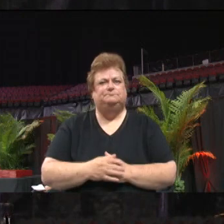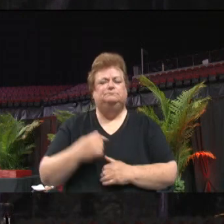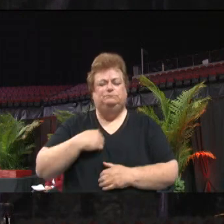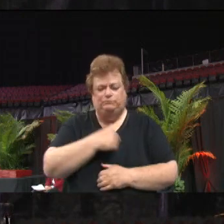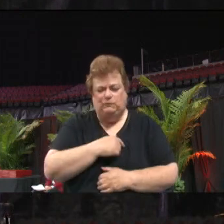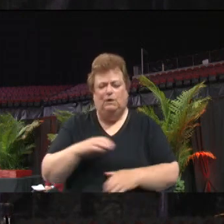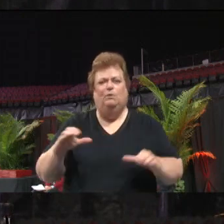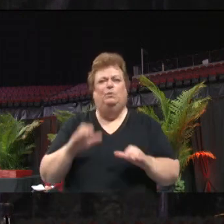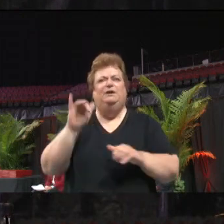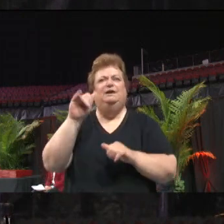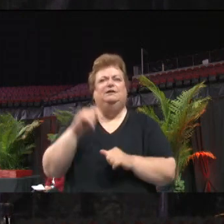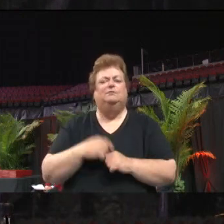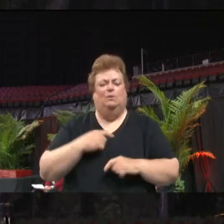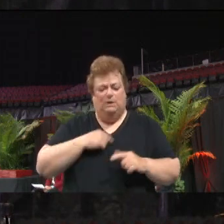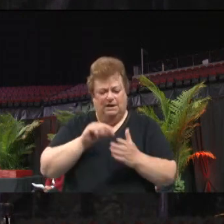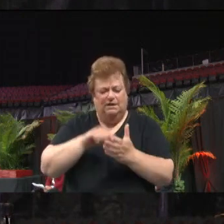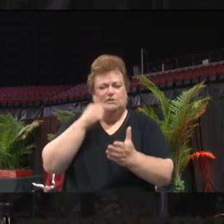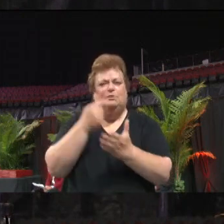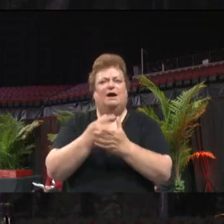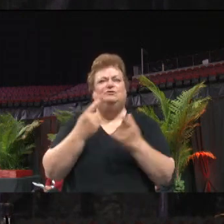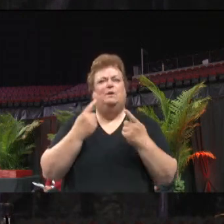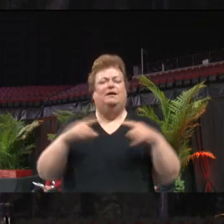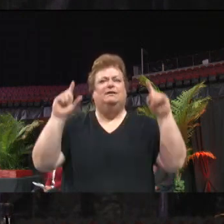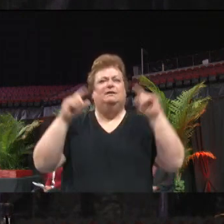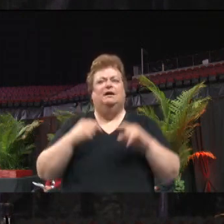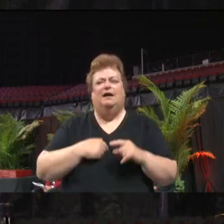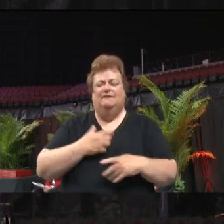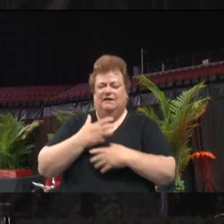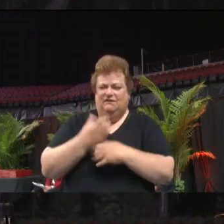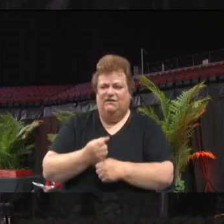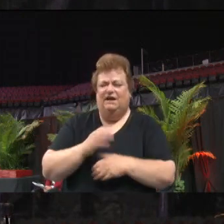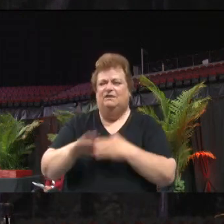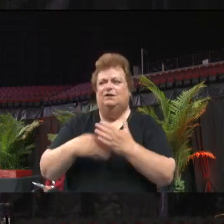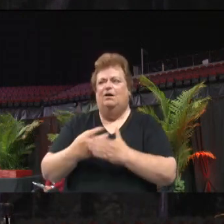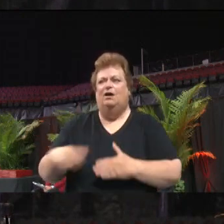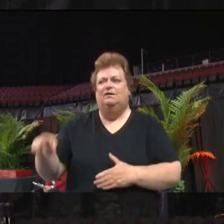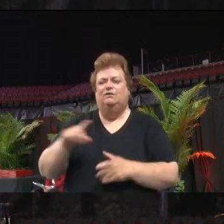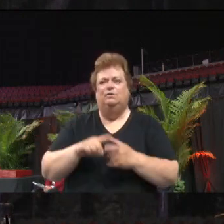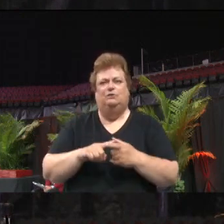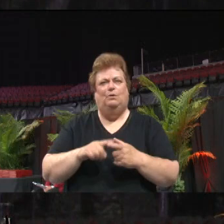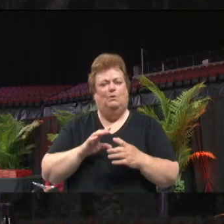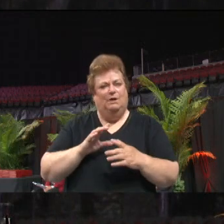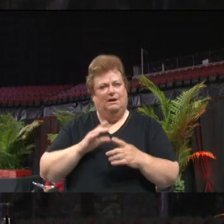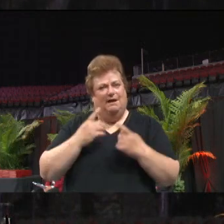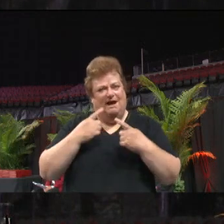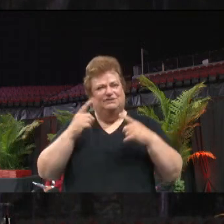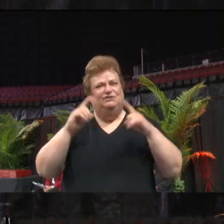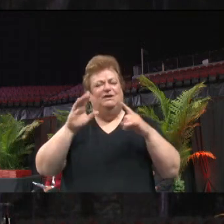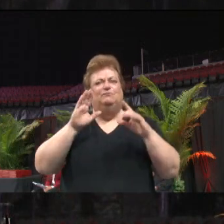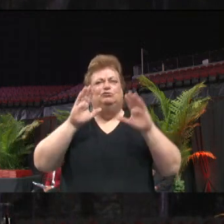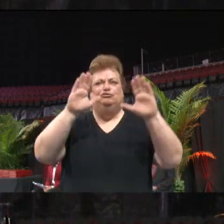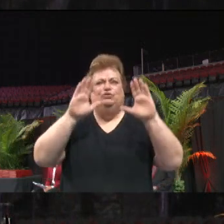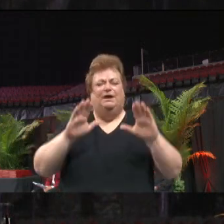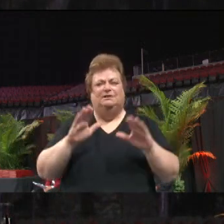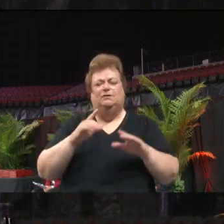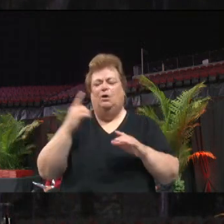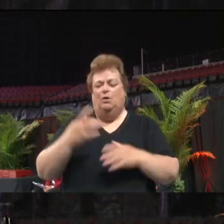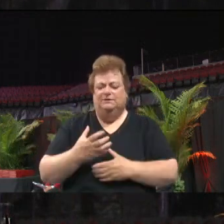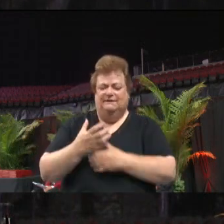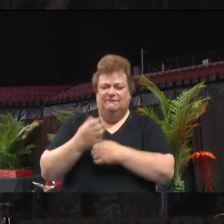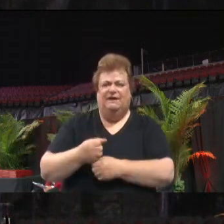We graduated. I have faith in every single one of you guys to achieve greatness. Always remember to have faith in